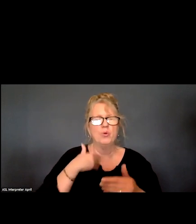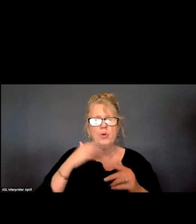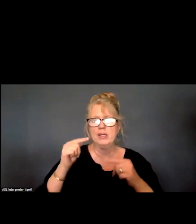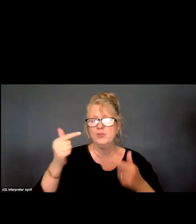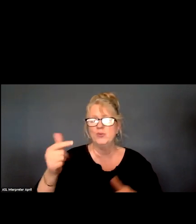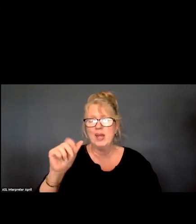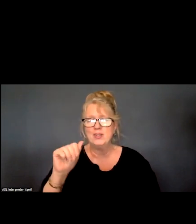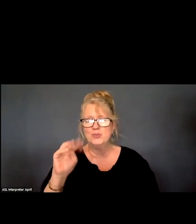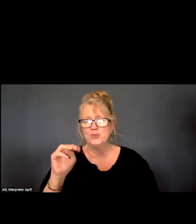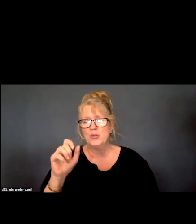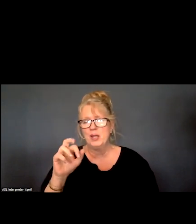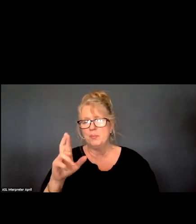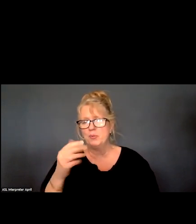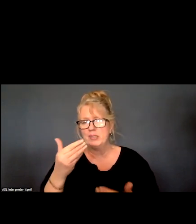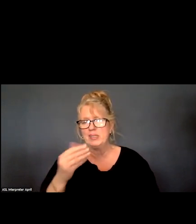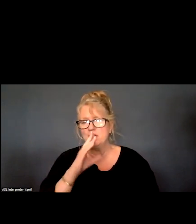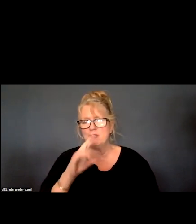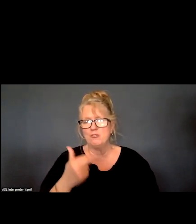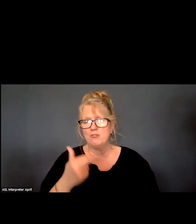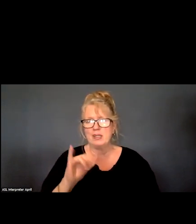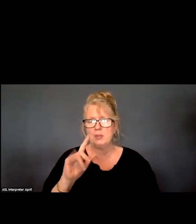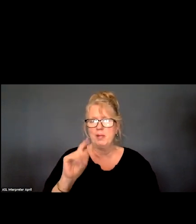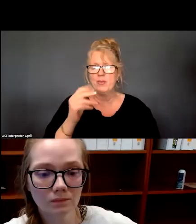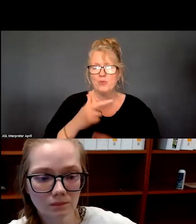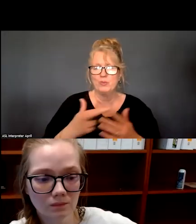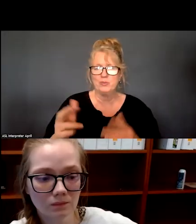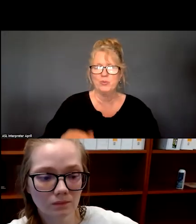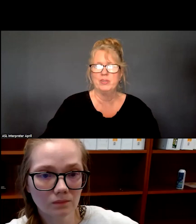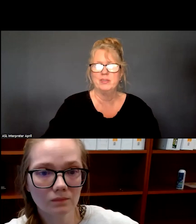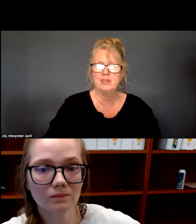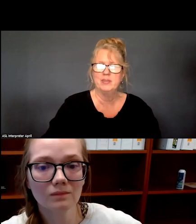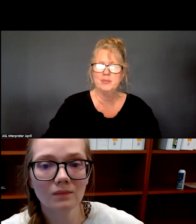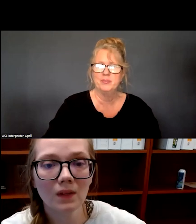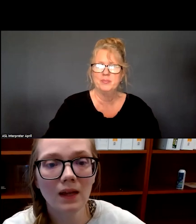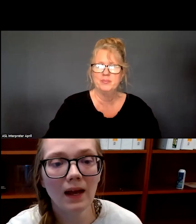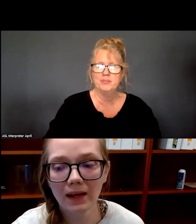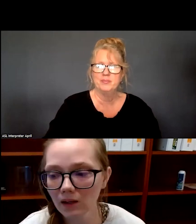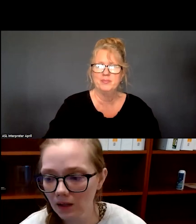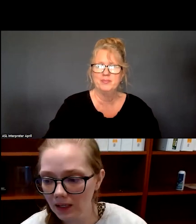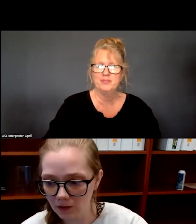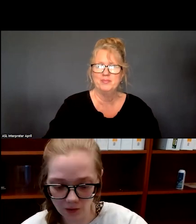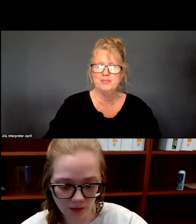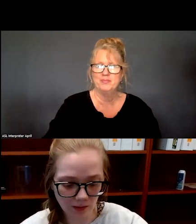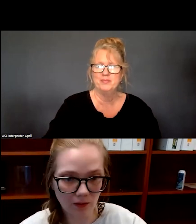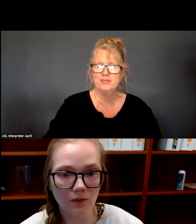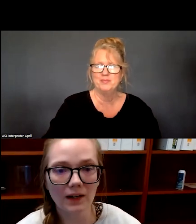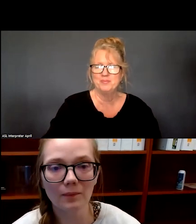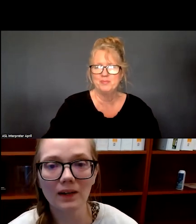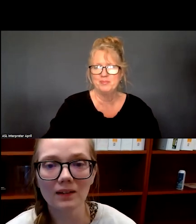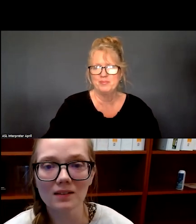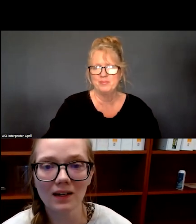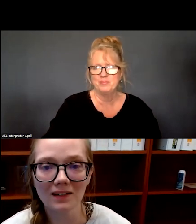Amber to continue with some of our other resources. Hey, good afternoon. I